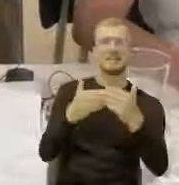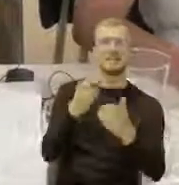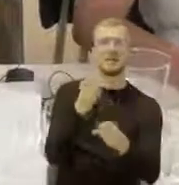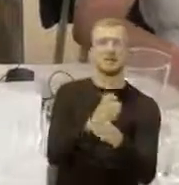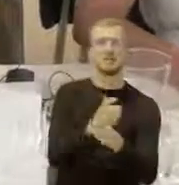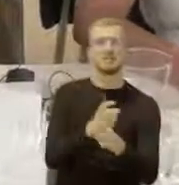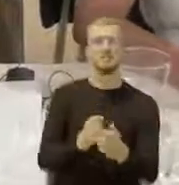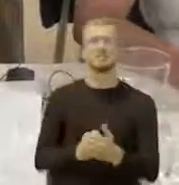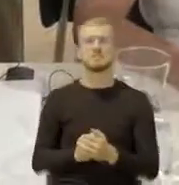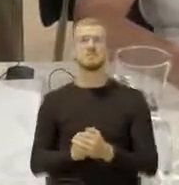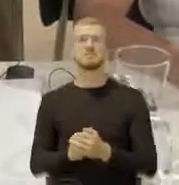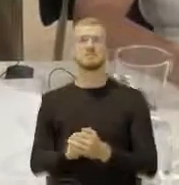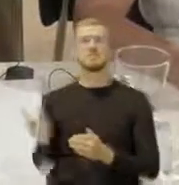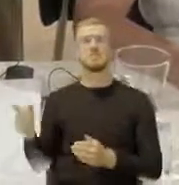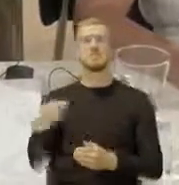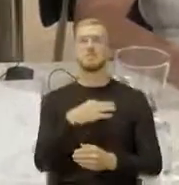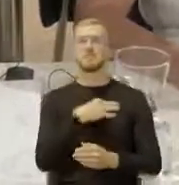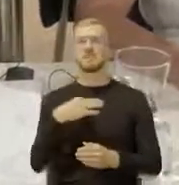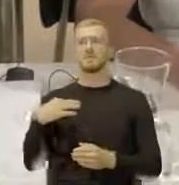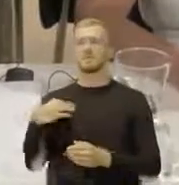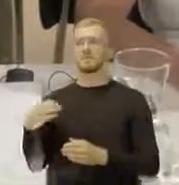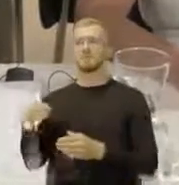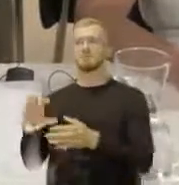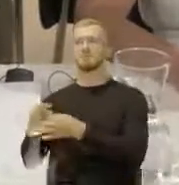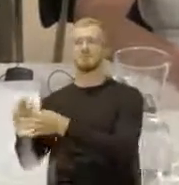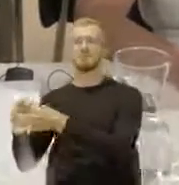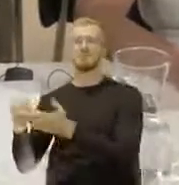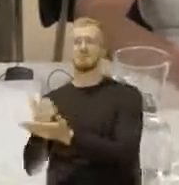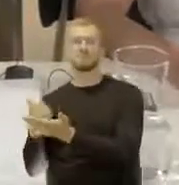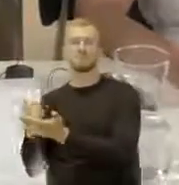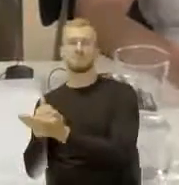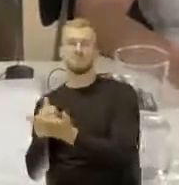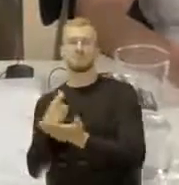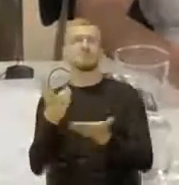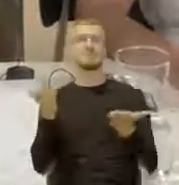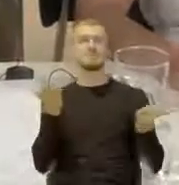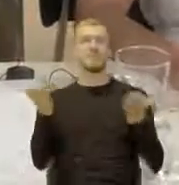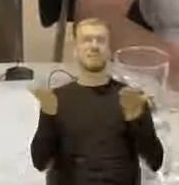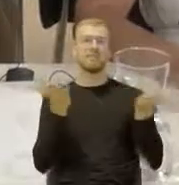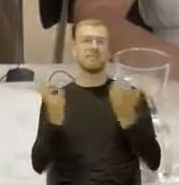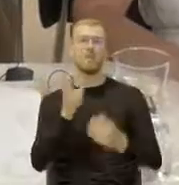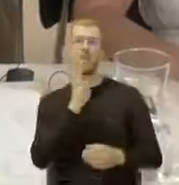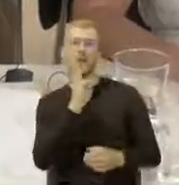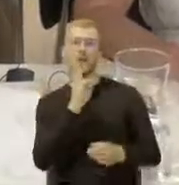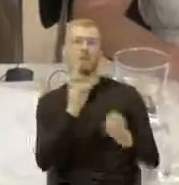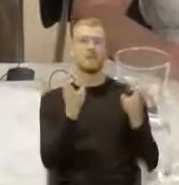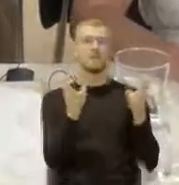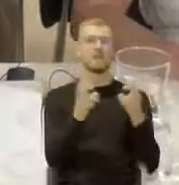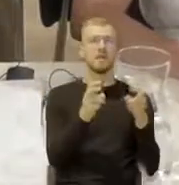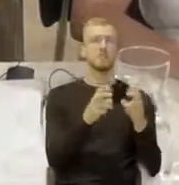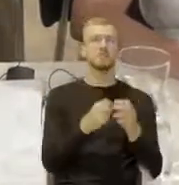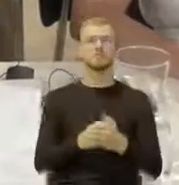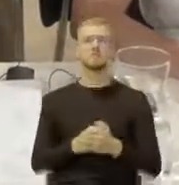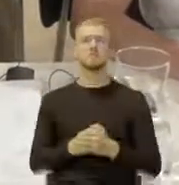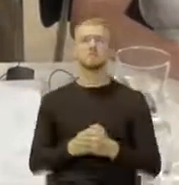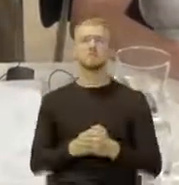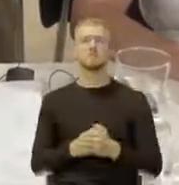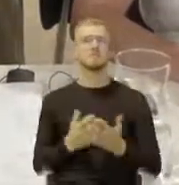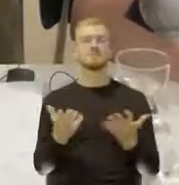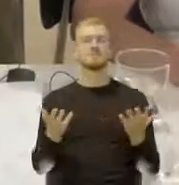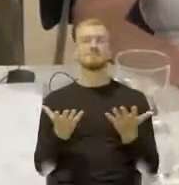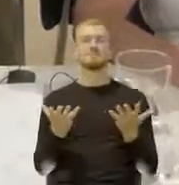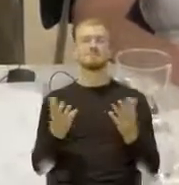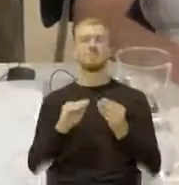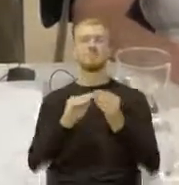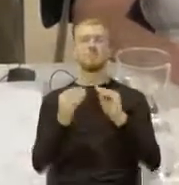health, of care, of water, of electricity are failing the sustainable development goals